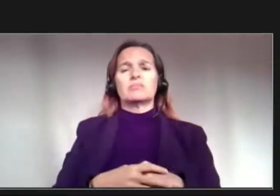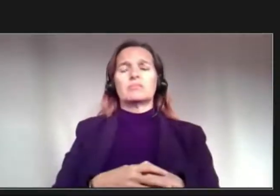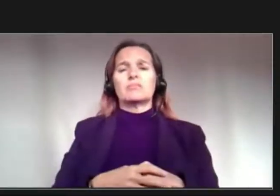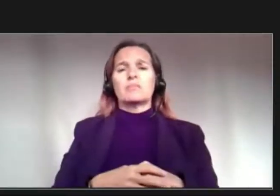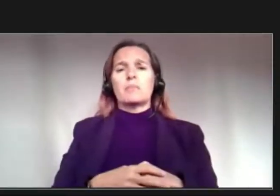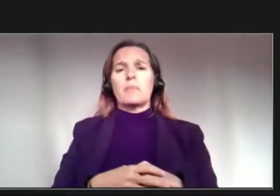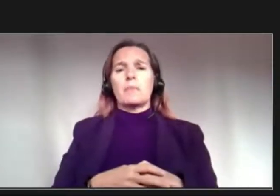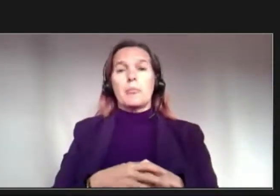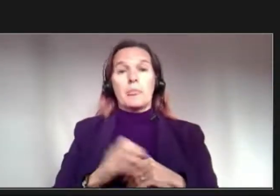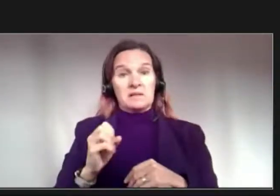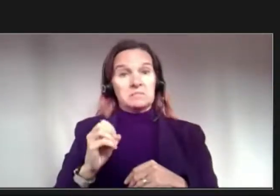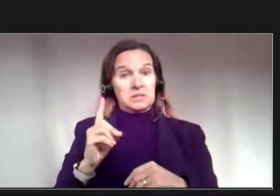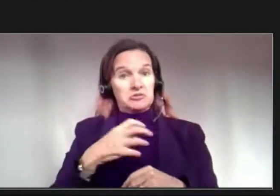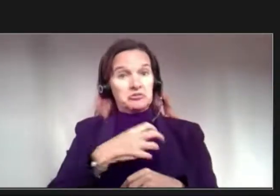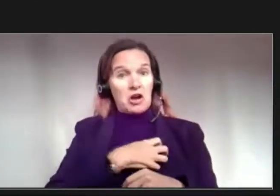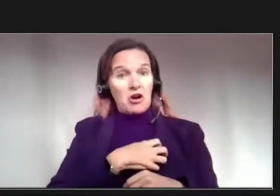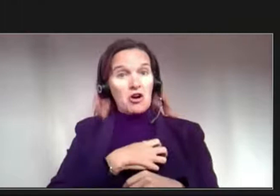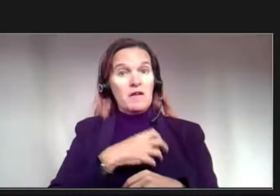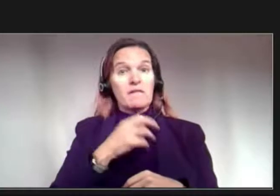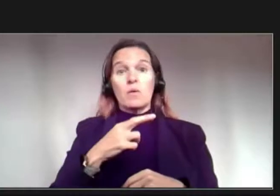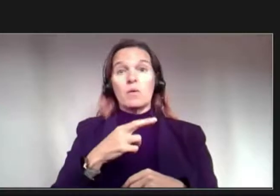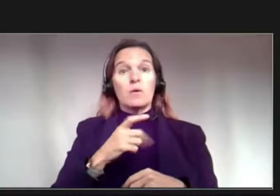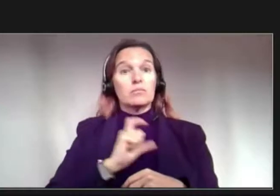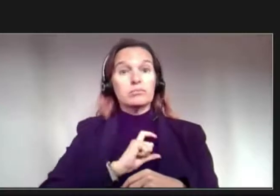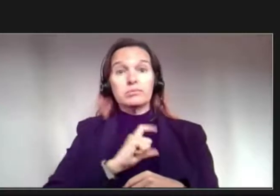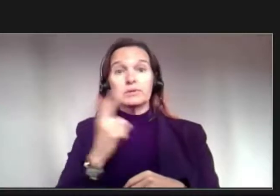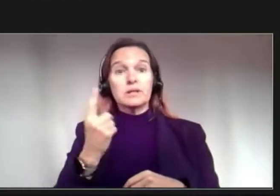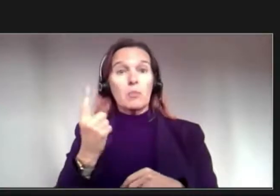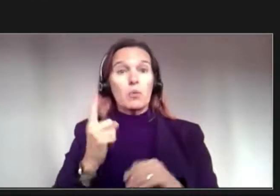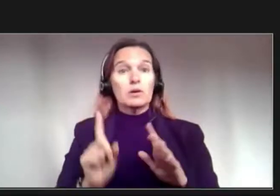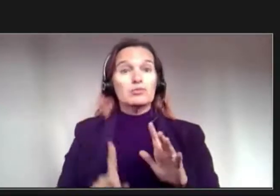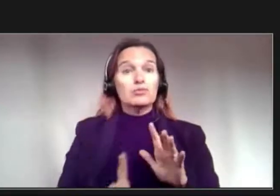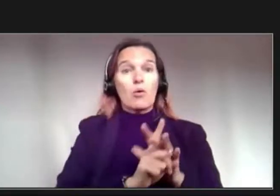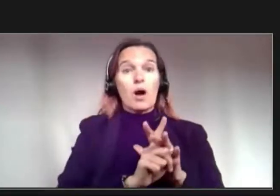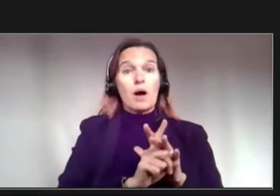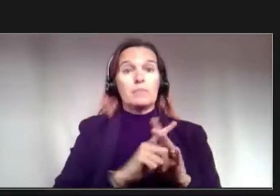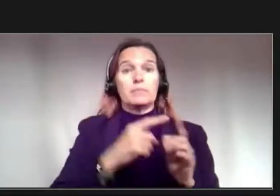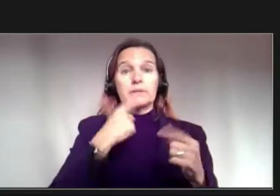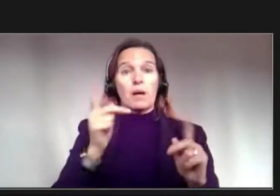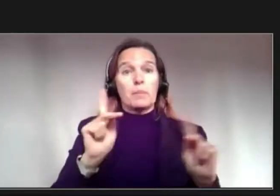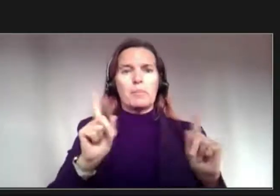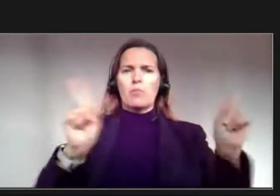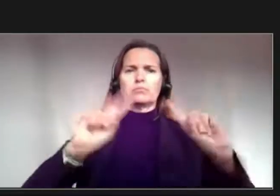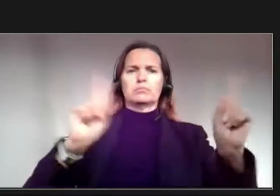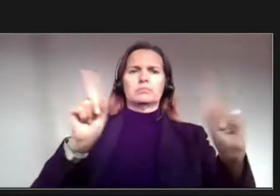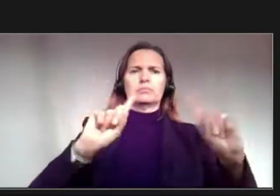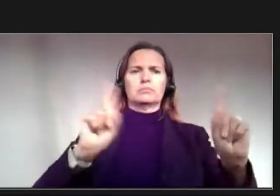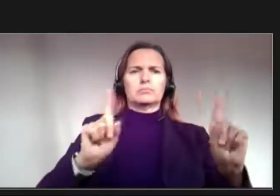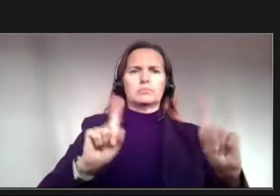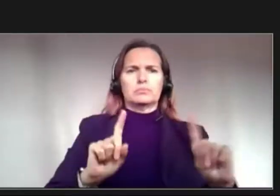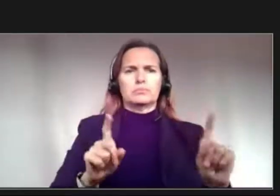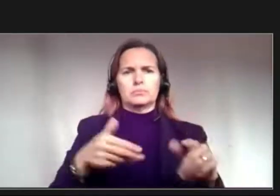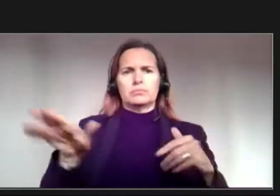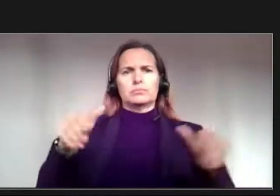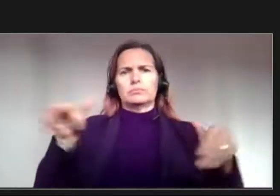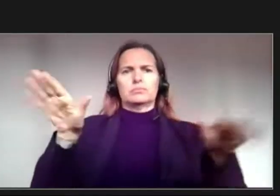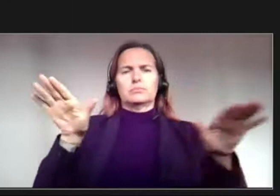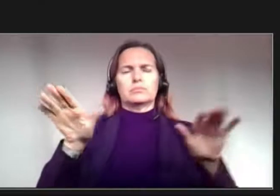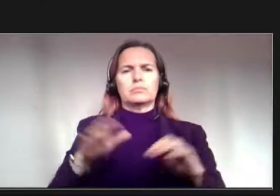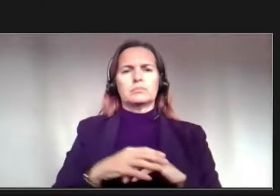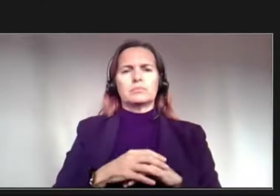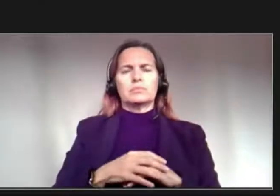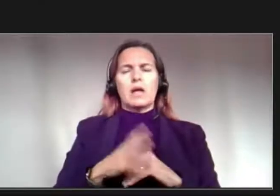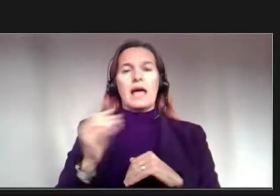the sheriff or another regulatory agency show up to break up the party? And given that, do you have